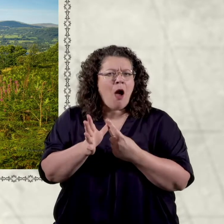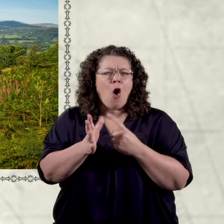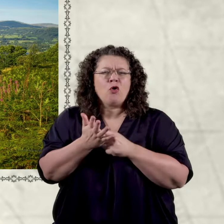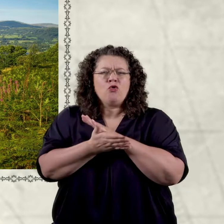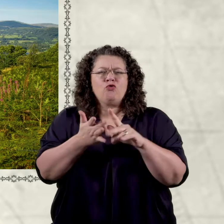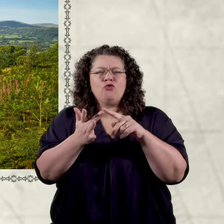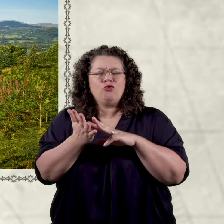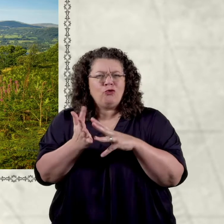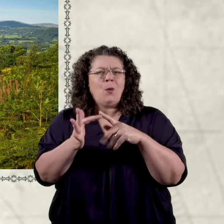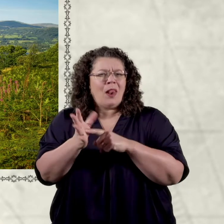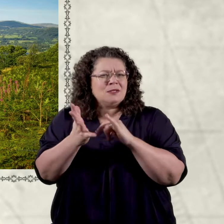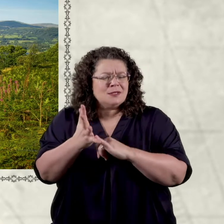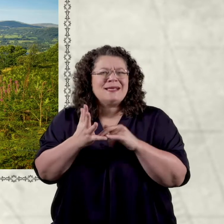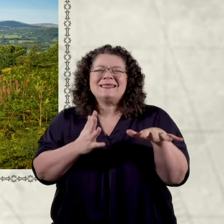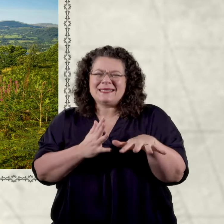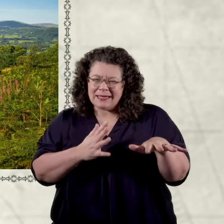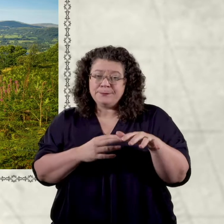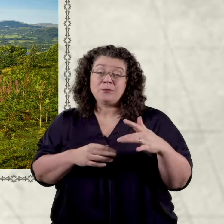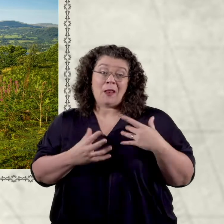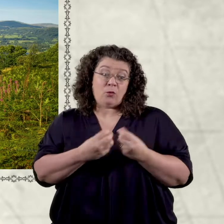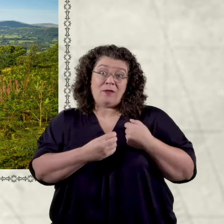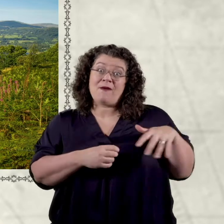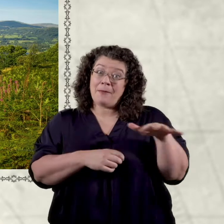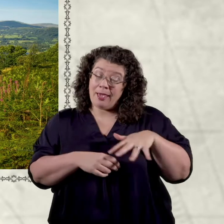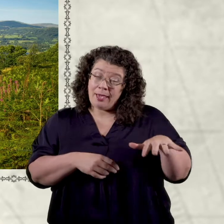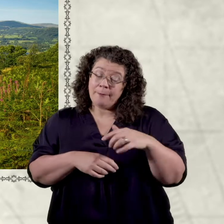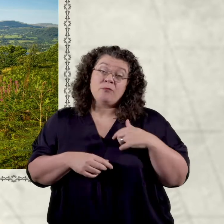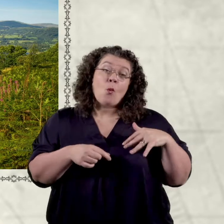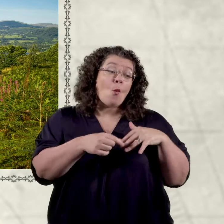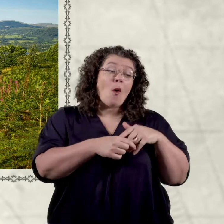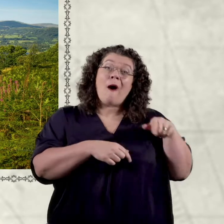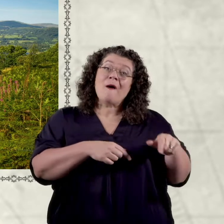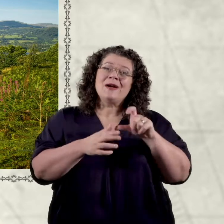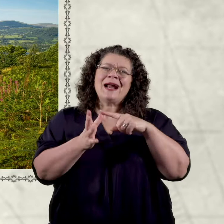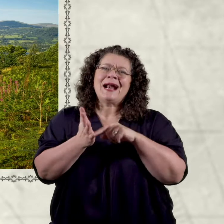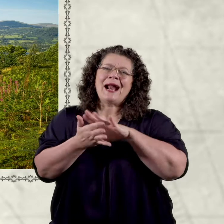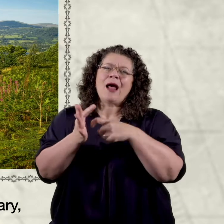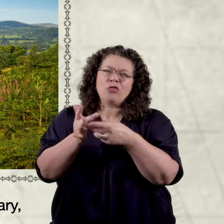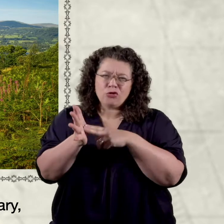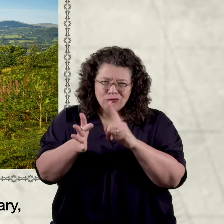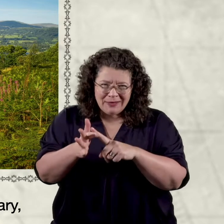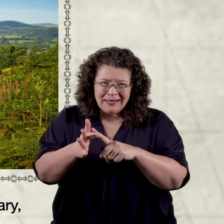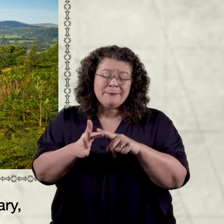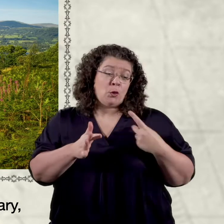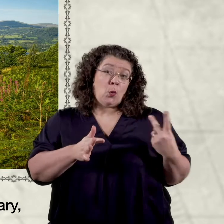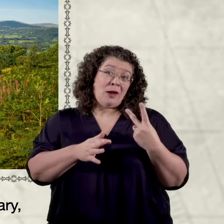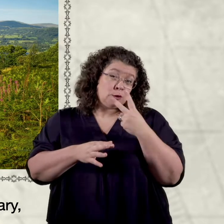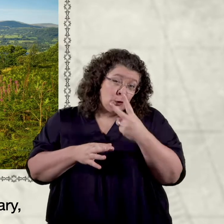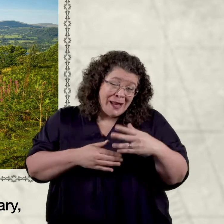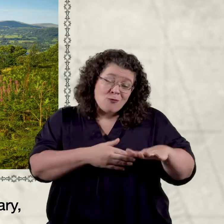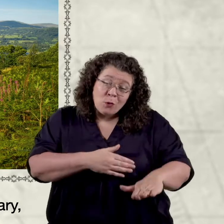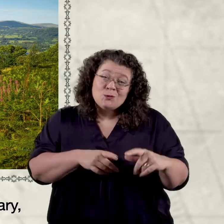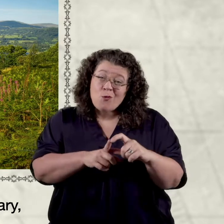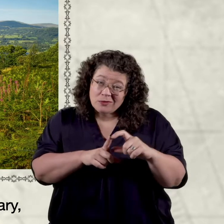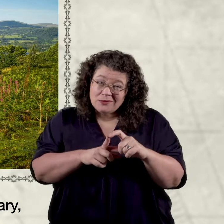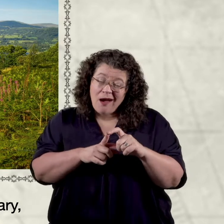actually, on the Rhiwlas estate. And I lived there with my family. I had a wife called Catherine. We had a two-year-old daughter